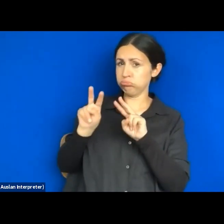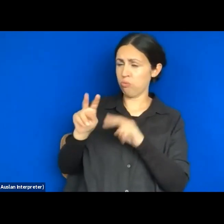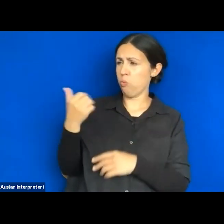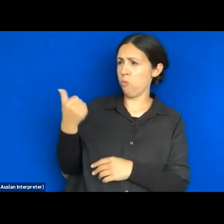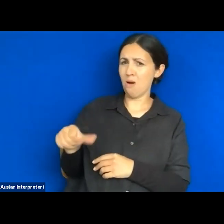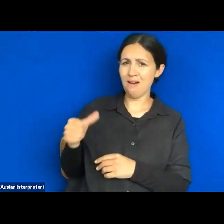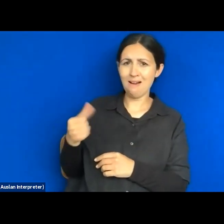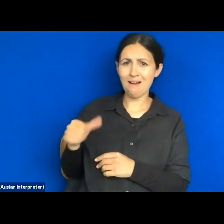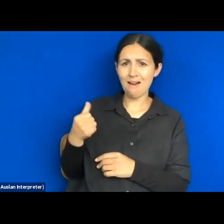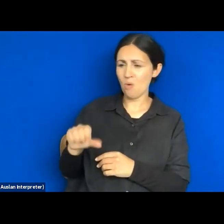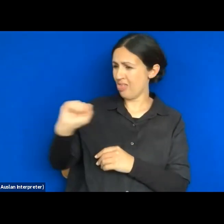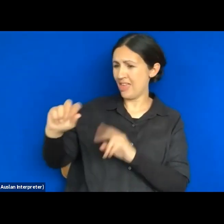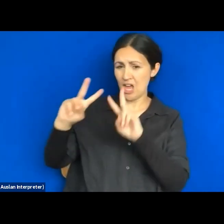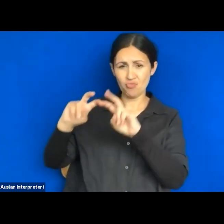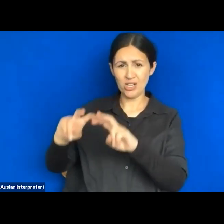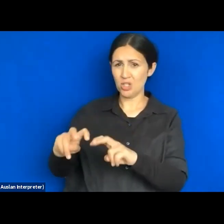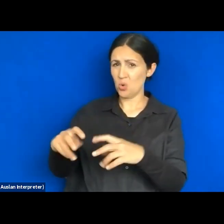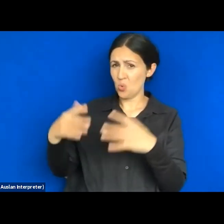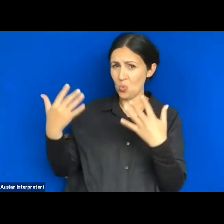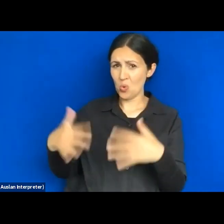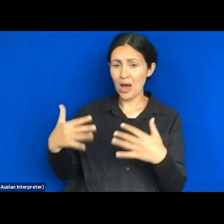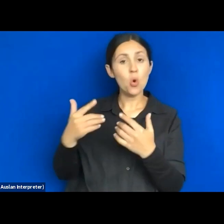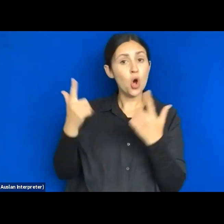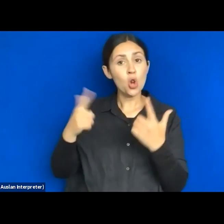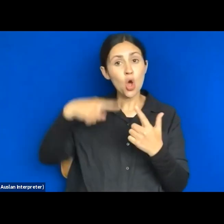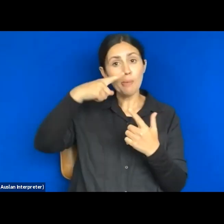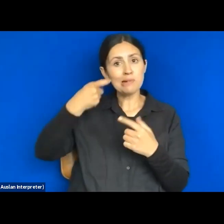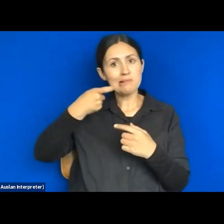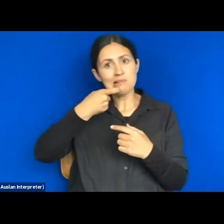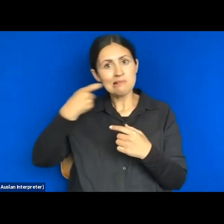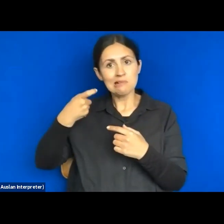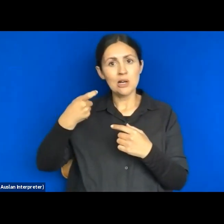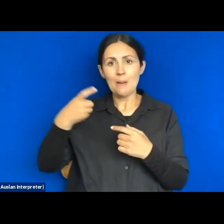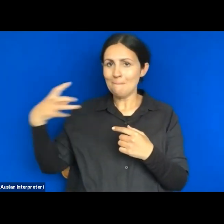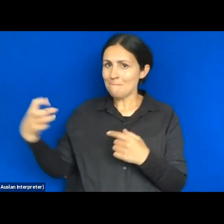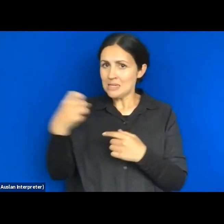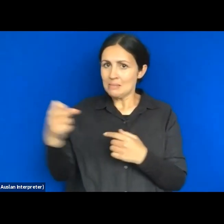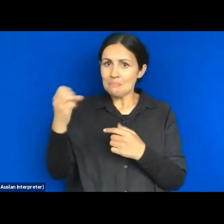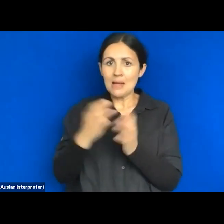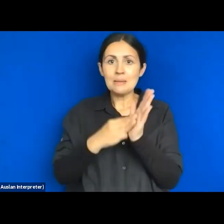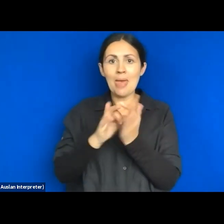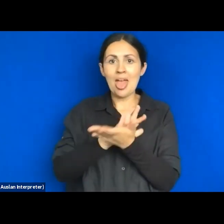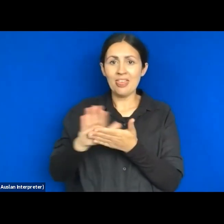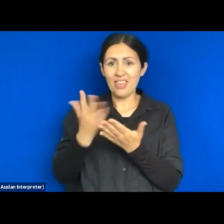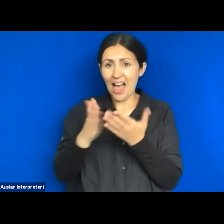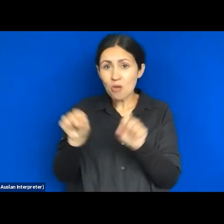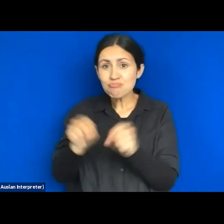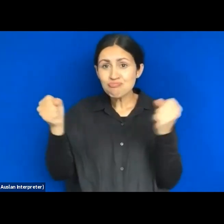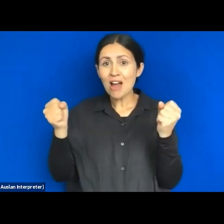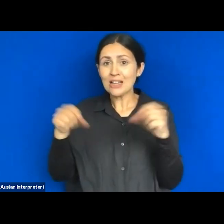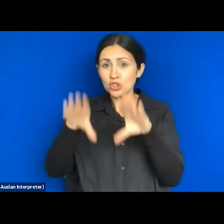very challenging area of methamphetamine dependence. And that's followed by a Q&A discussion, poster session. And